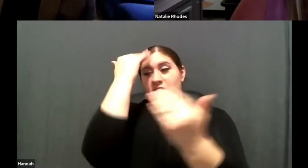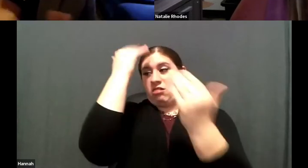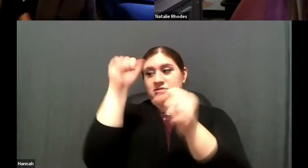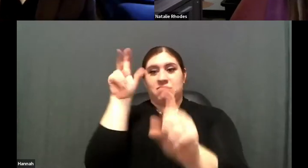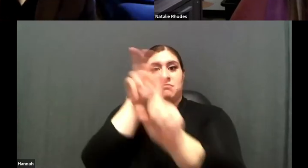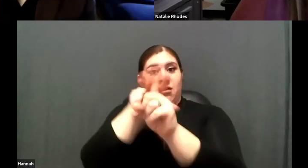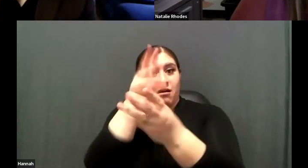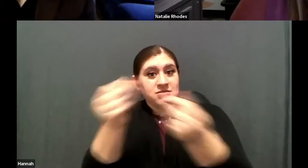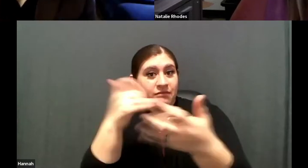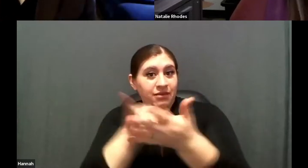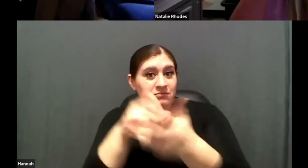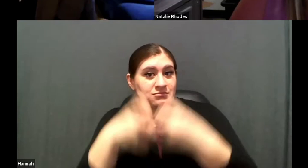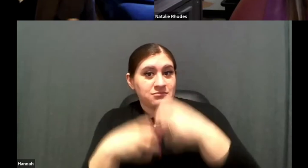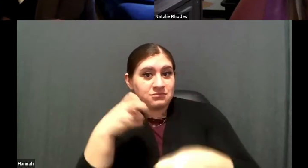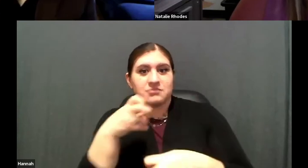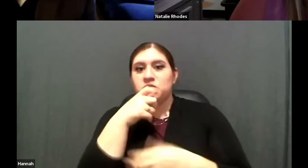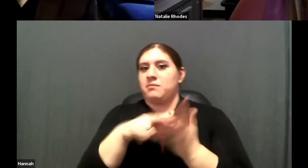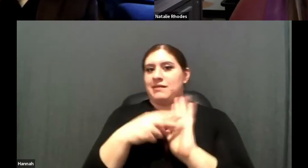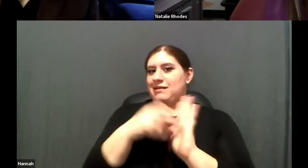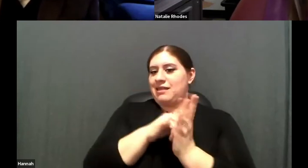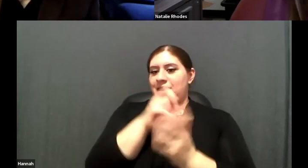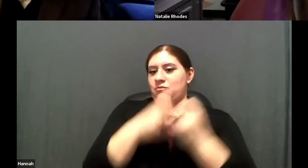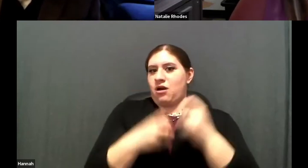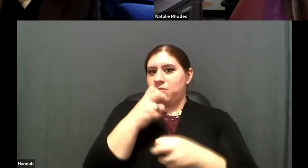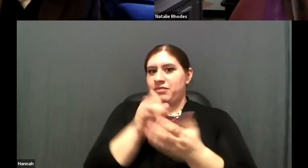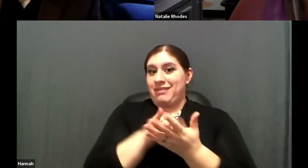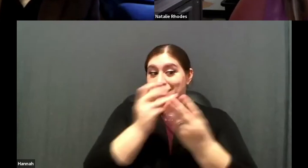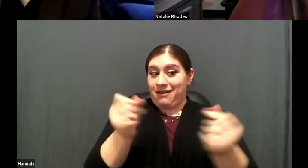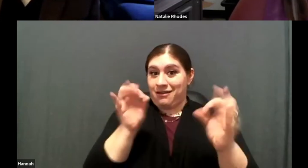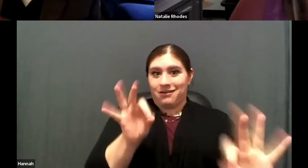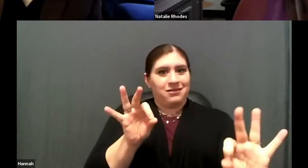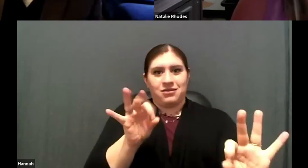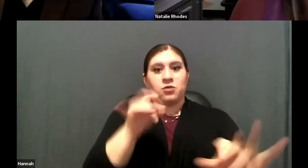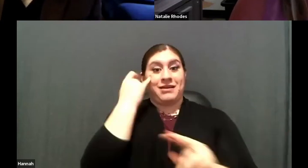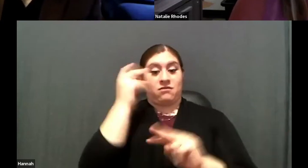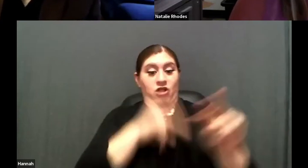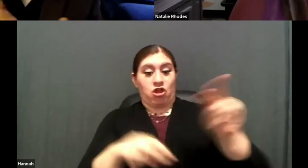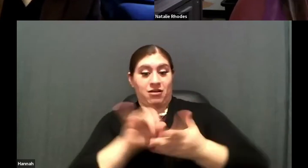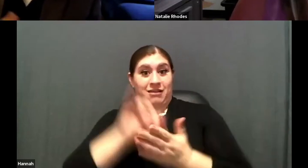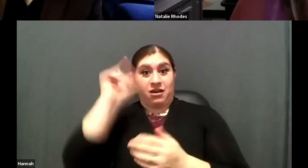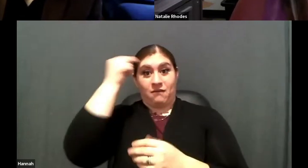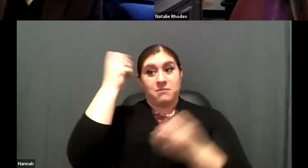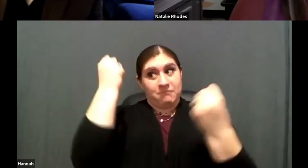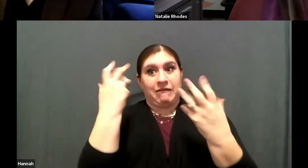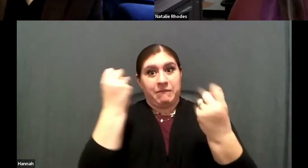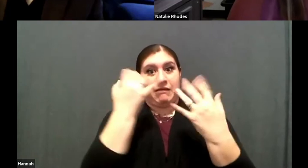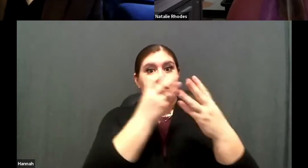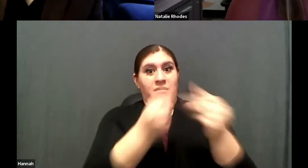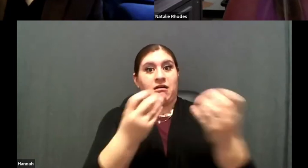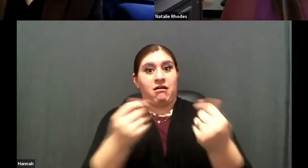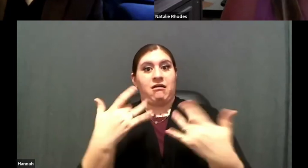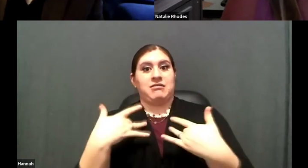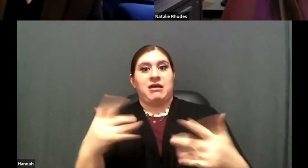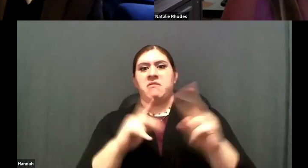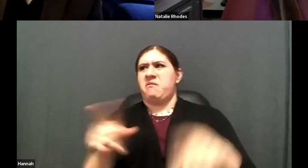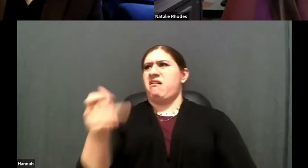to solve a problem? I'm not saying the solution is perfect, because if you look at it, government, there's a lot of solutions that come out that a lot of people